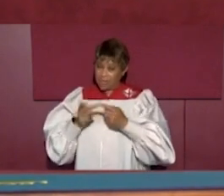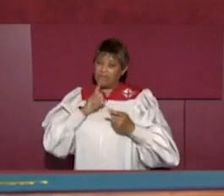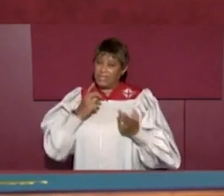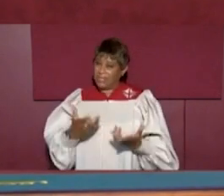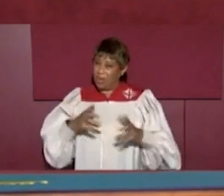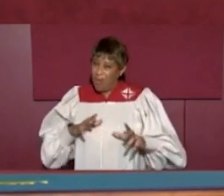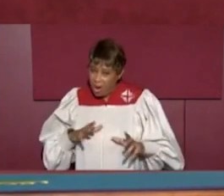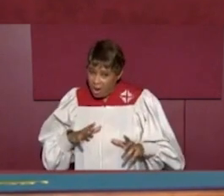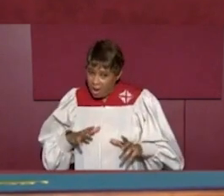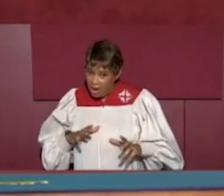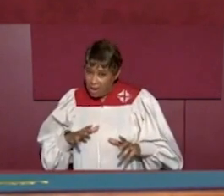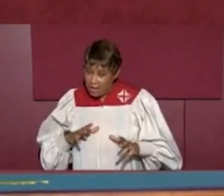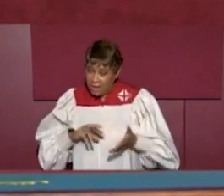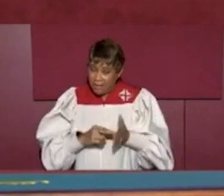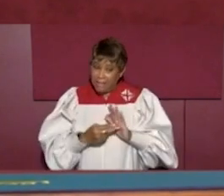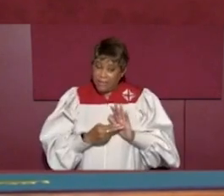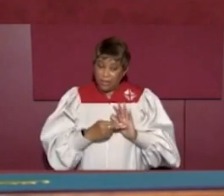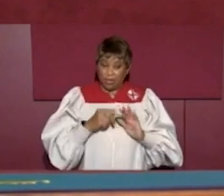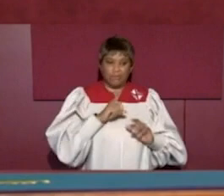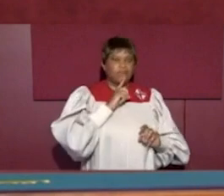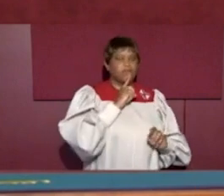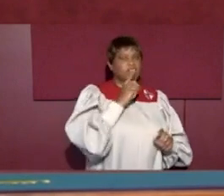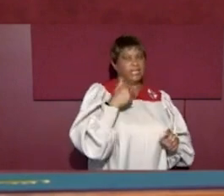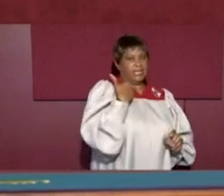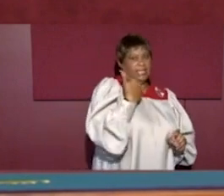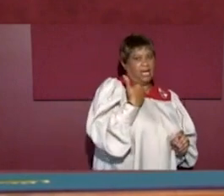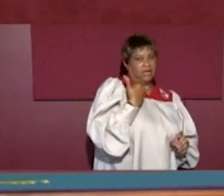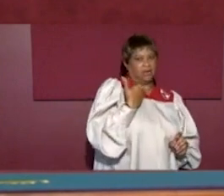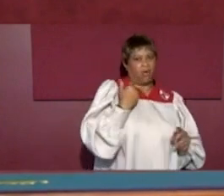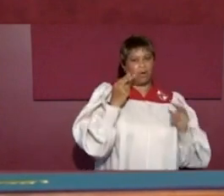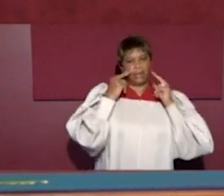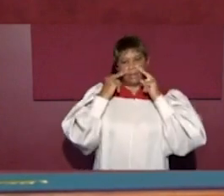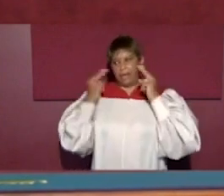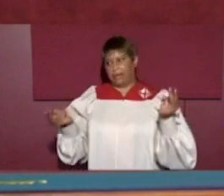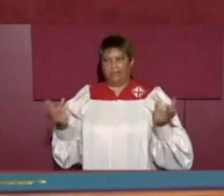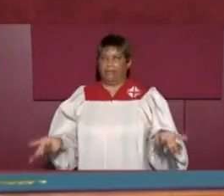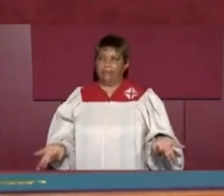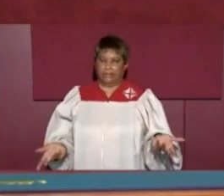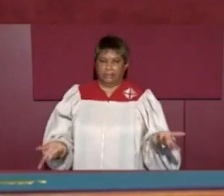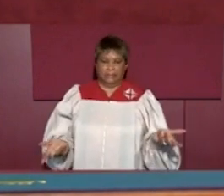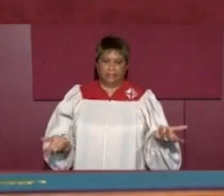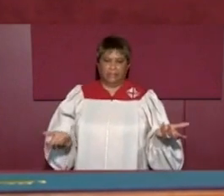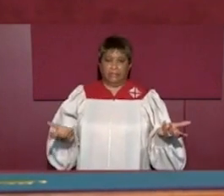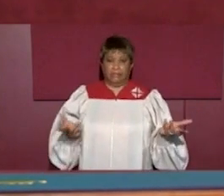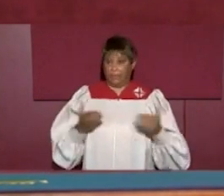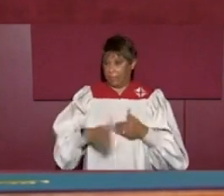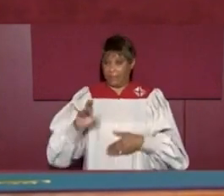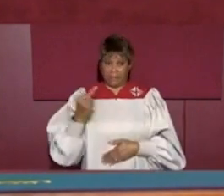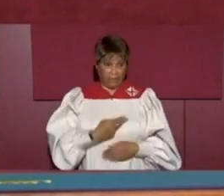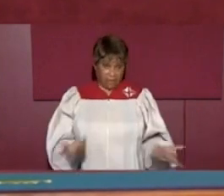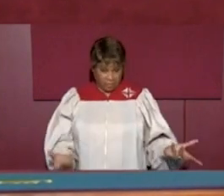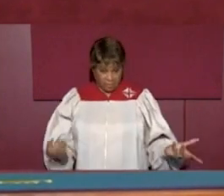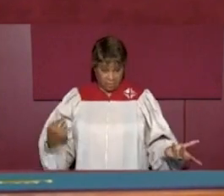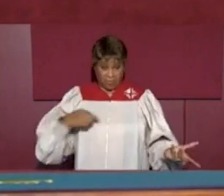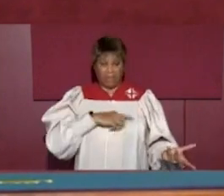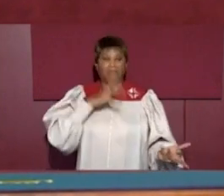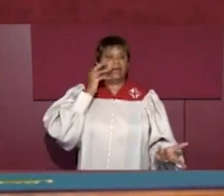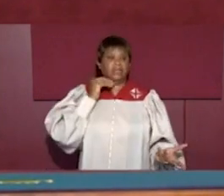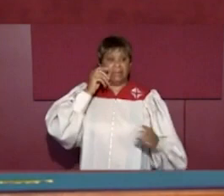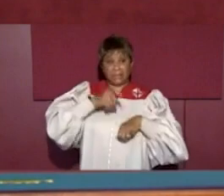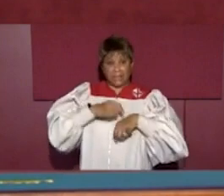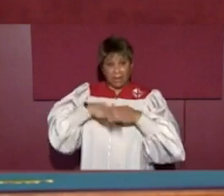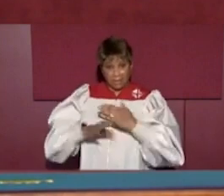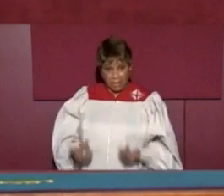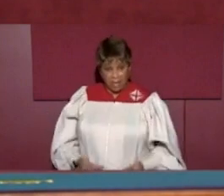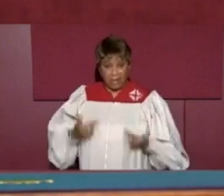in, you are either very, very young or very, very naive. But for the rest of us, we've had times in our lives where